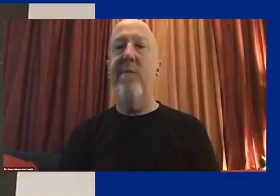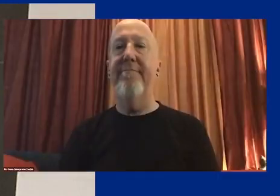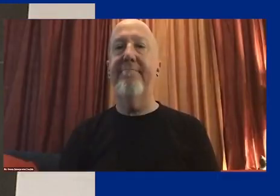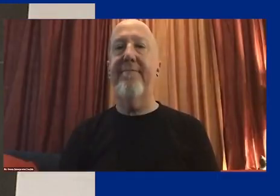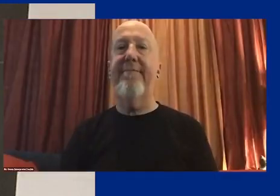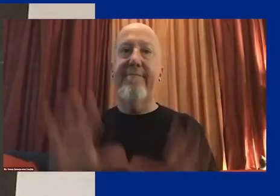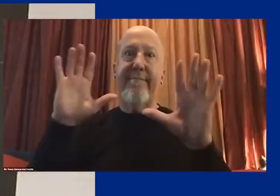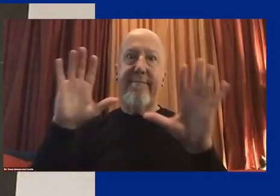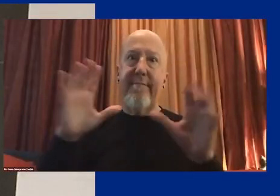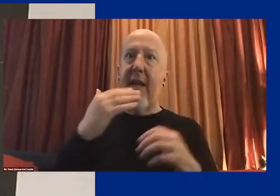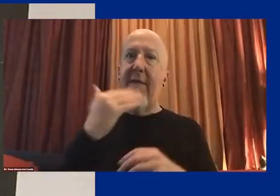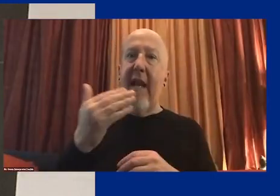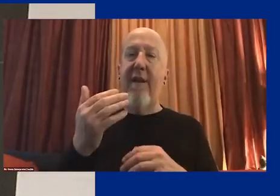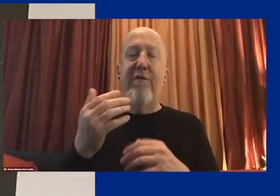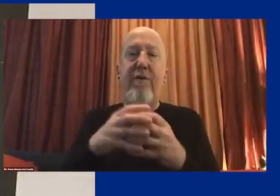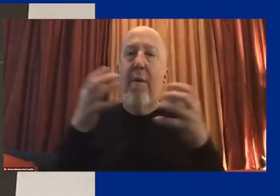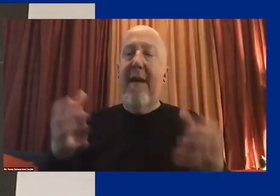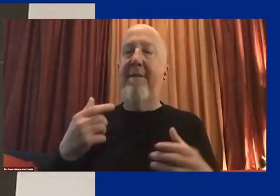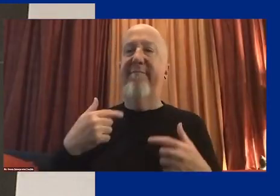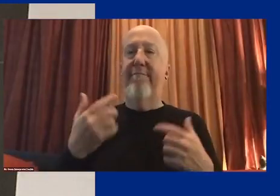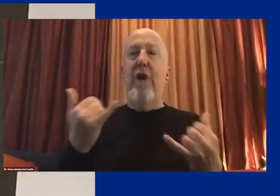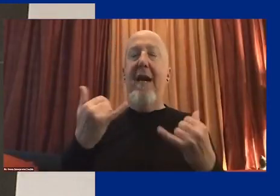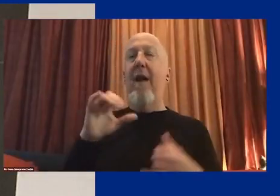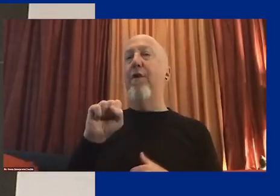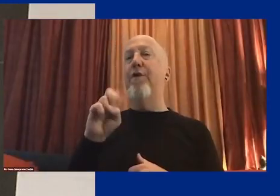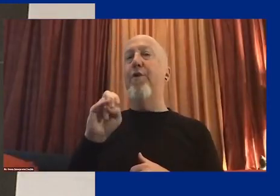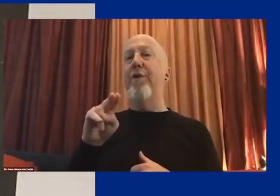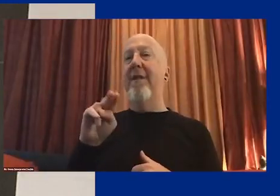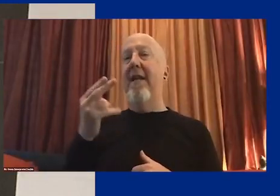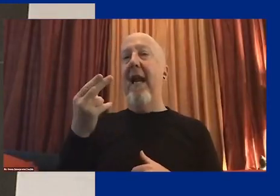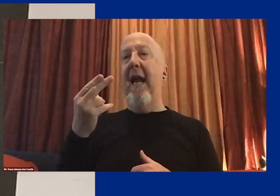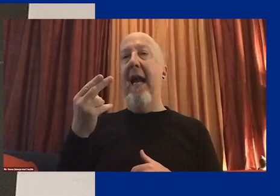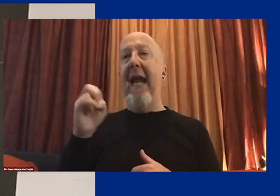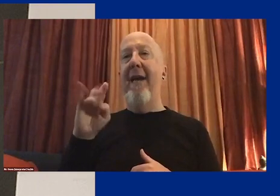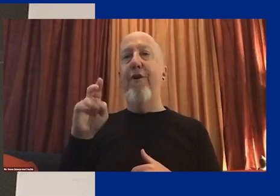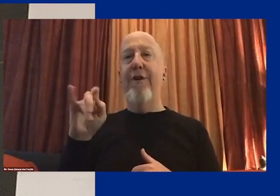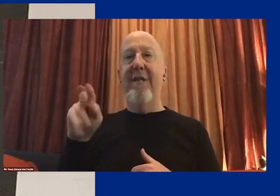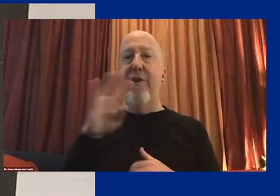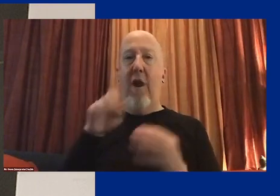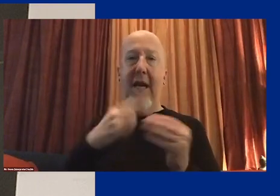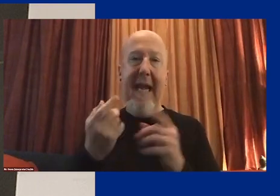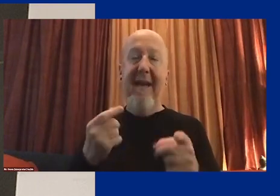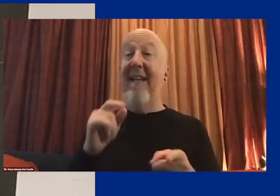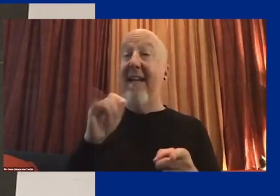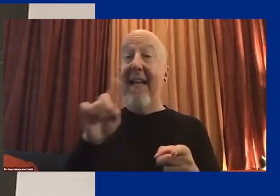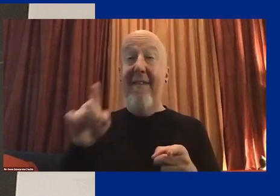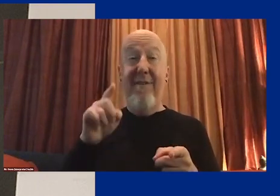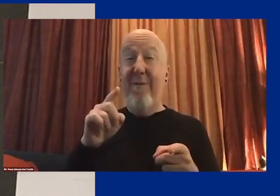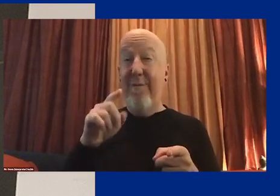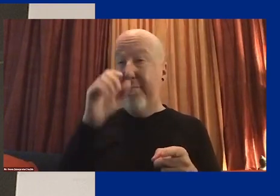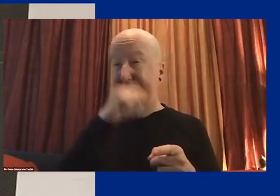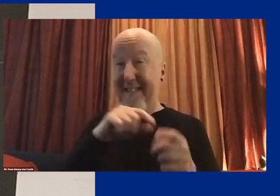Great, thank you all so much. This is Susan Henderson again. And in case you didn't catch it at the beginning,